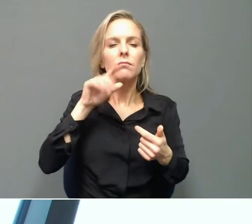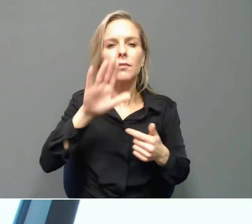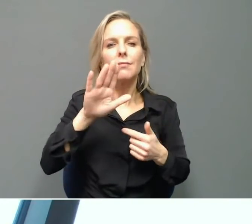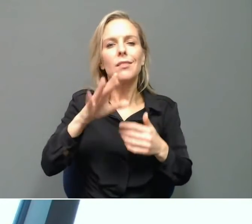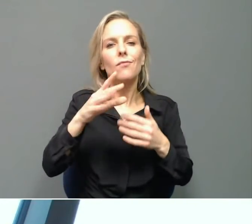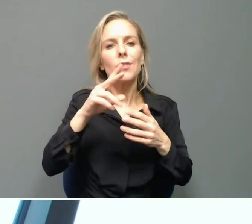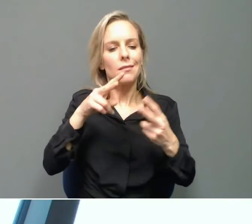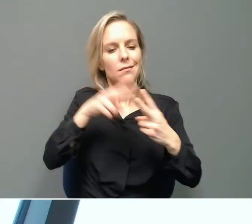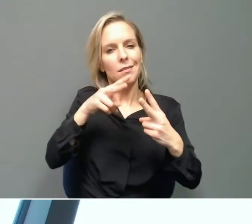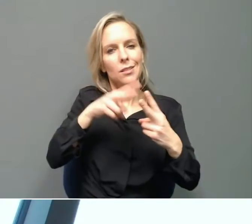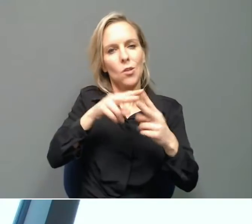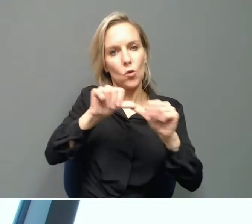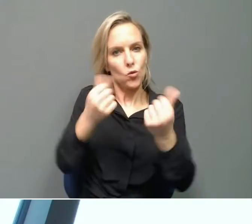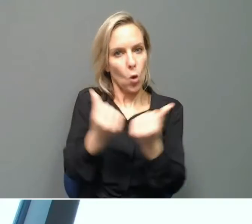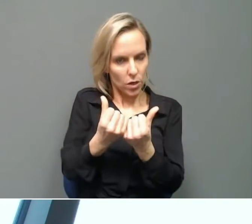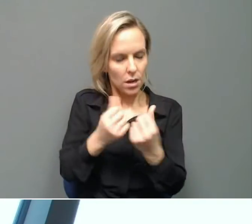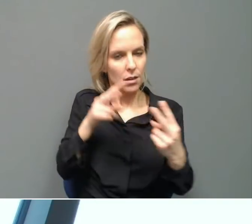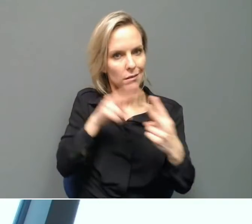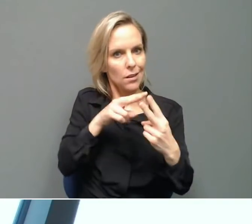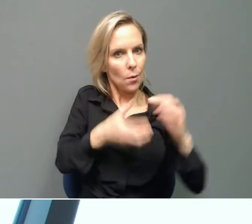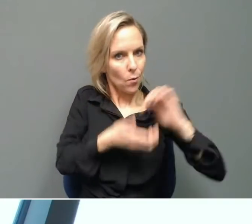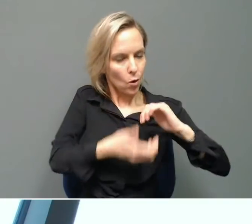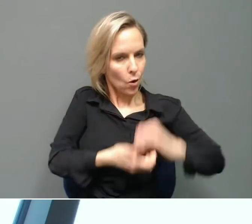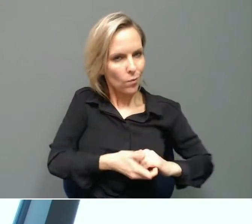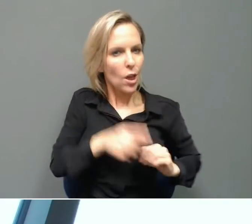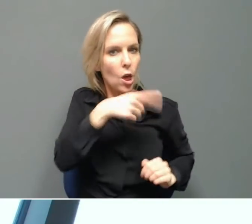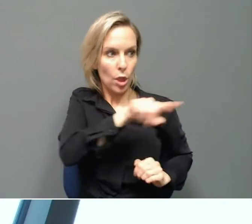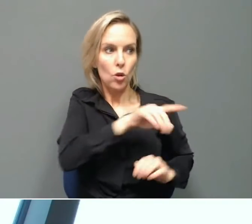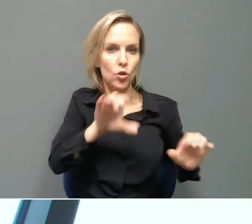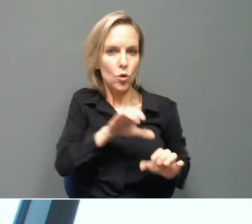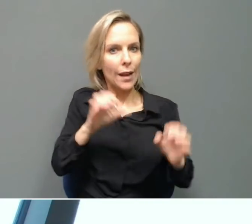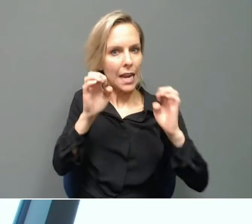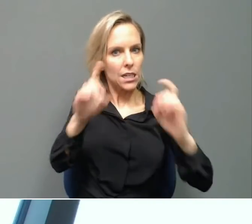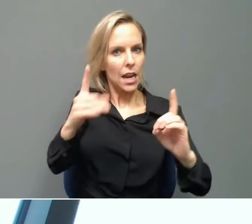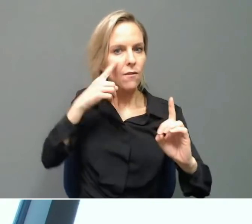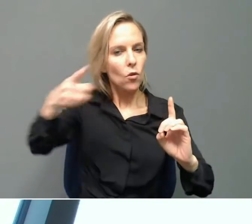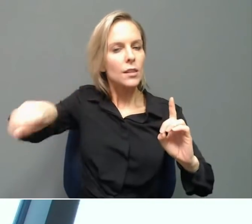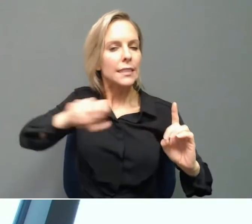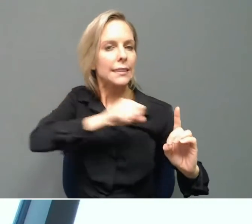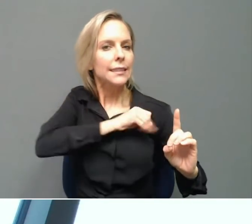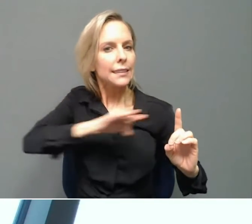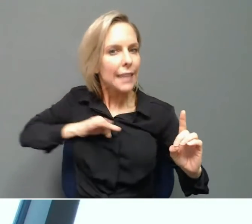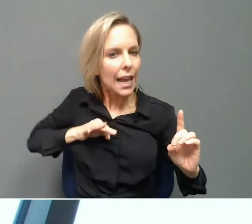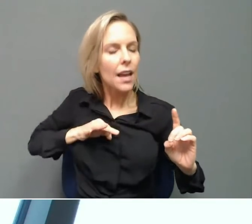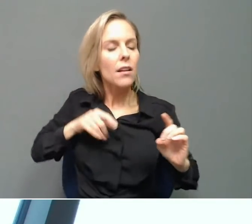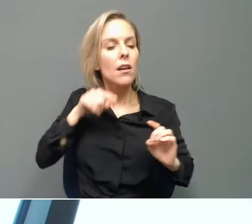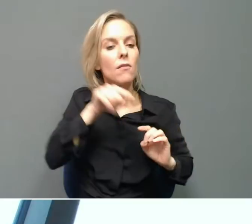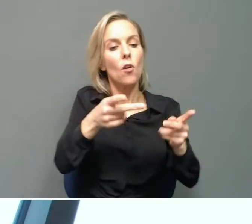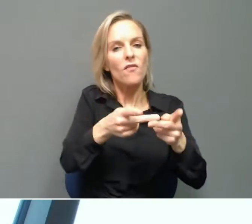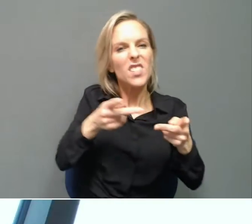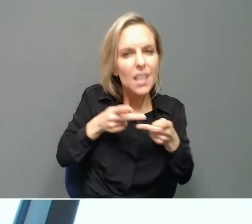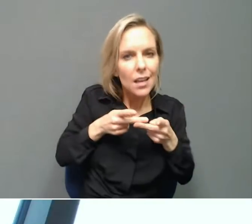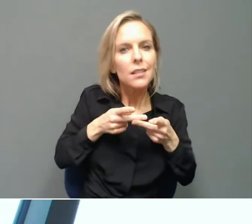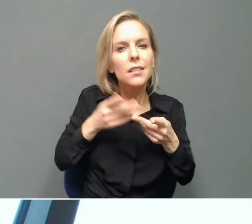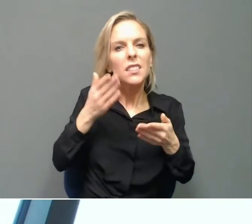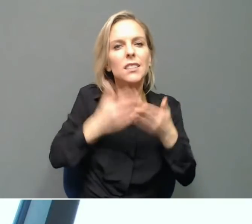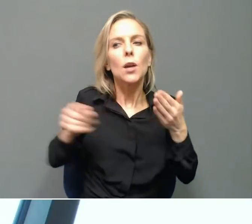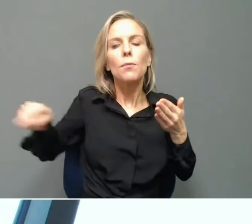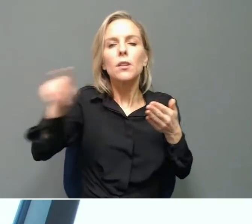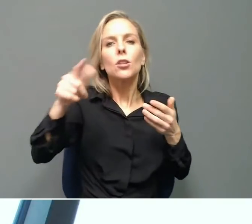They're, I think, doing additional education with staff. The facilities and some of the larger providers in the state